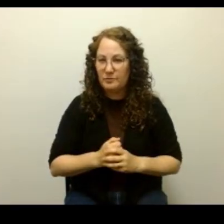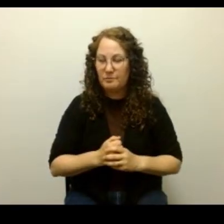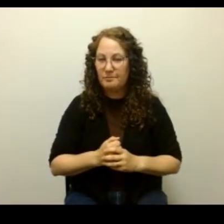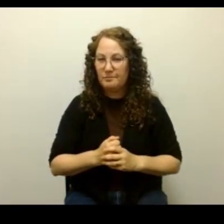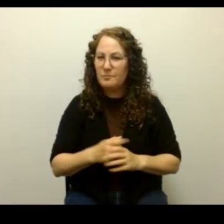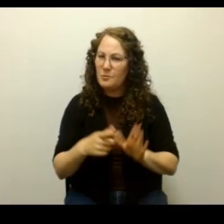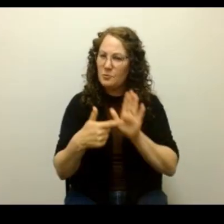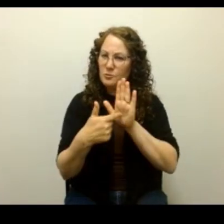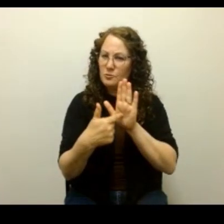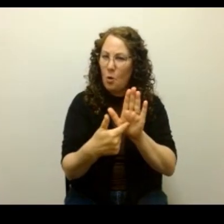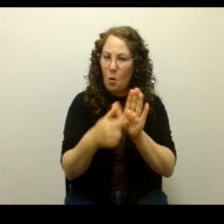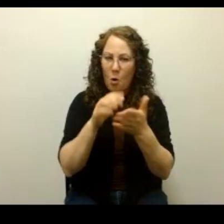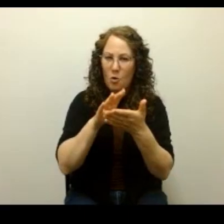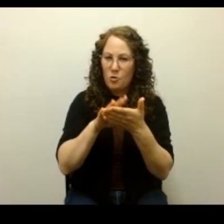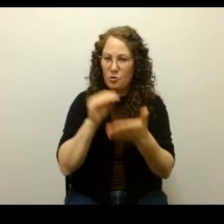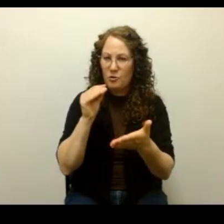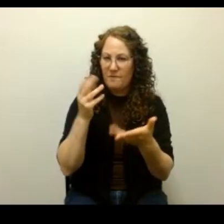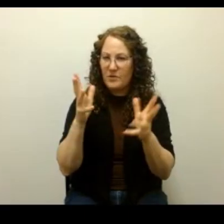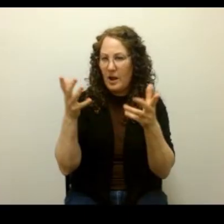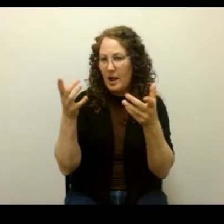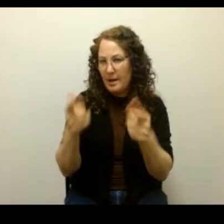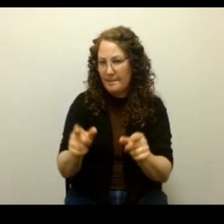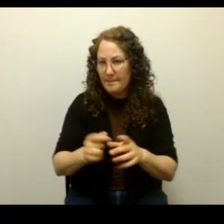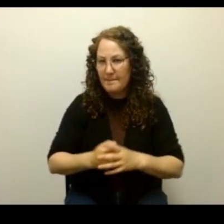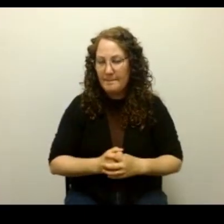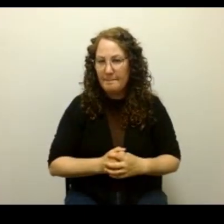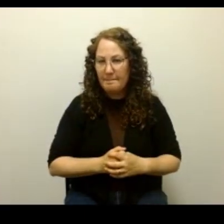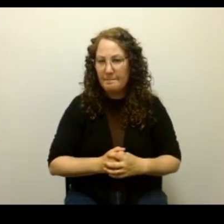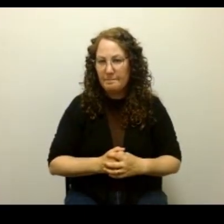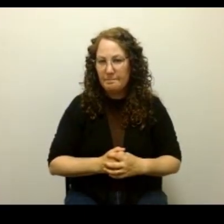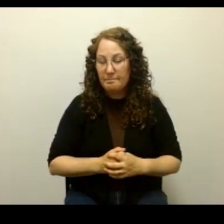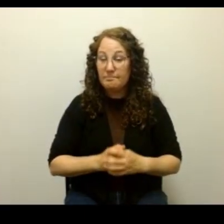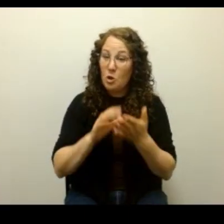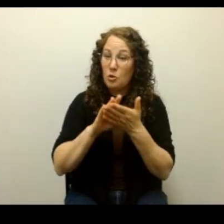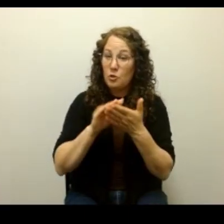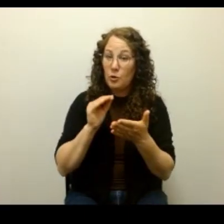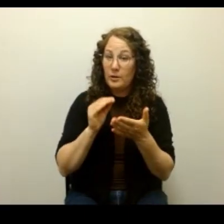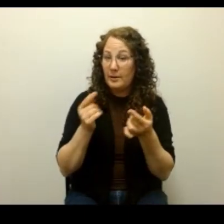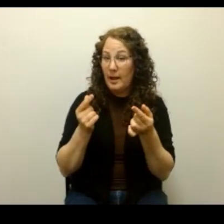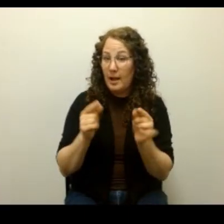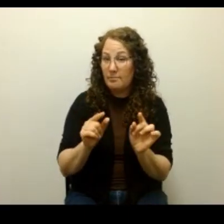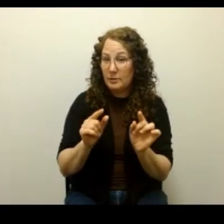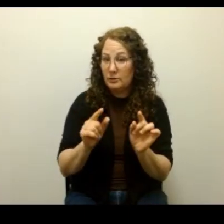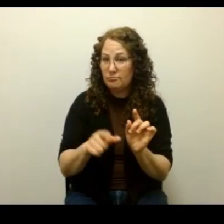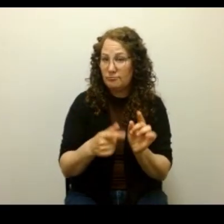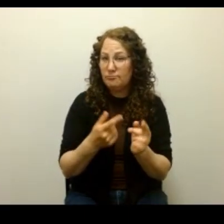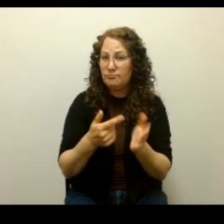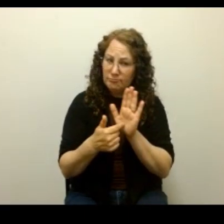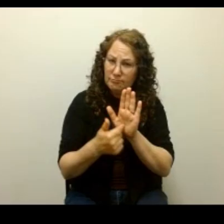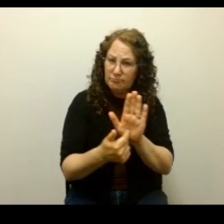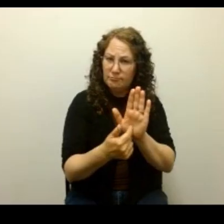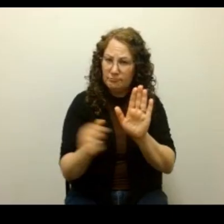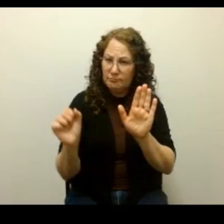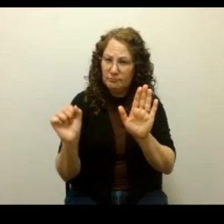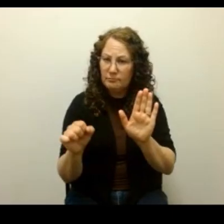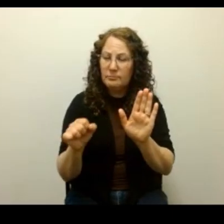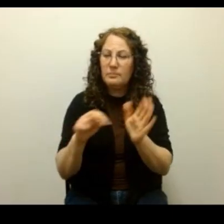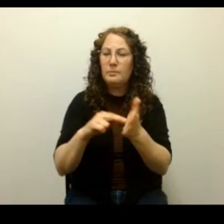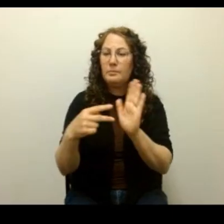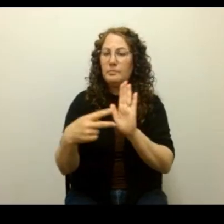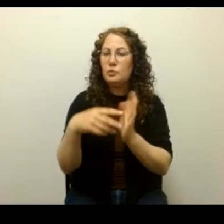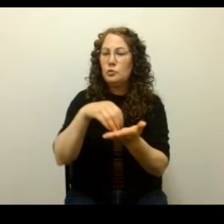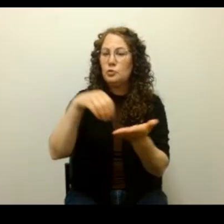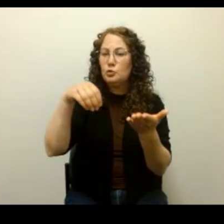that learning has taken place, learning has occurred, and the student